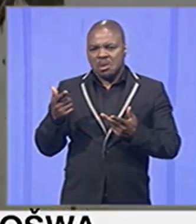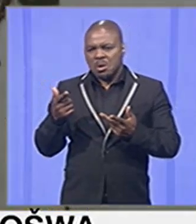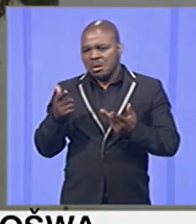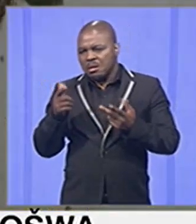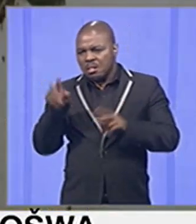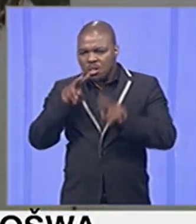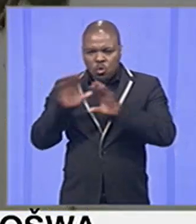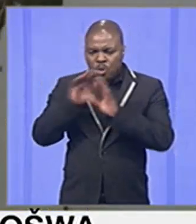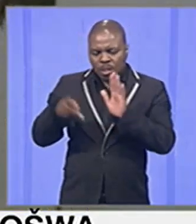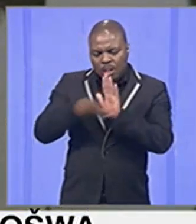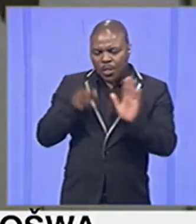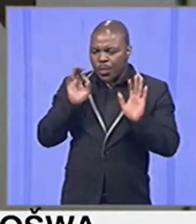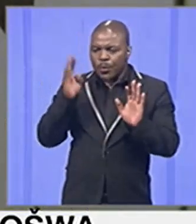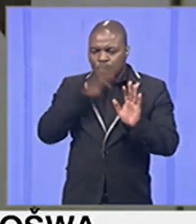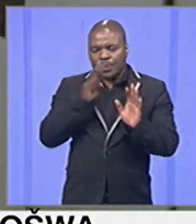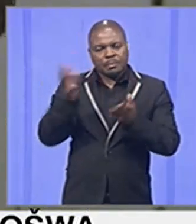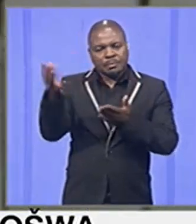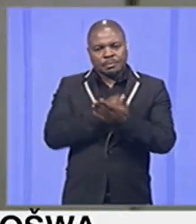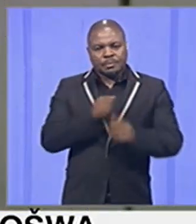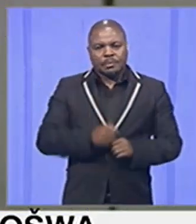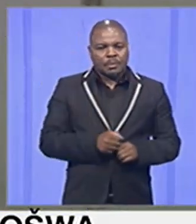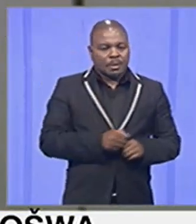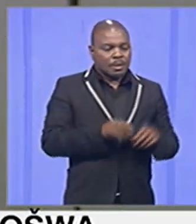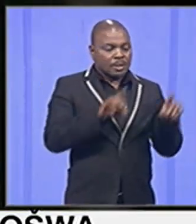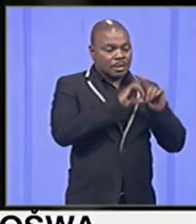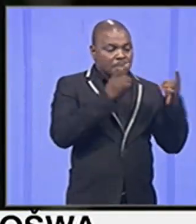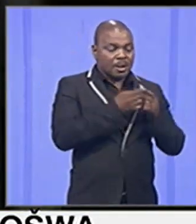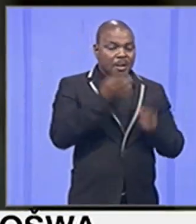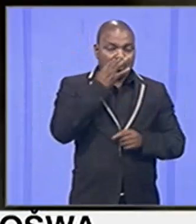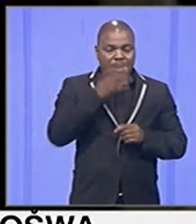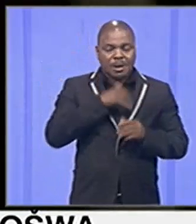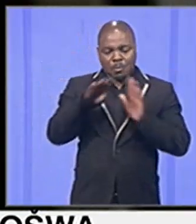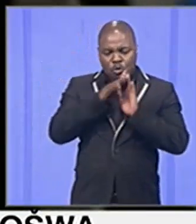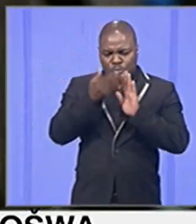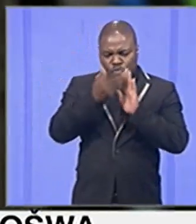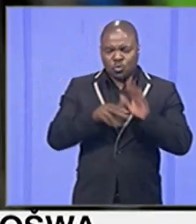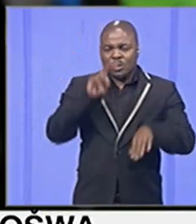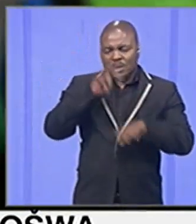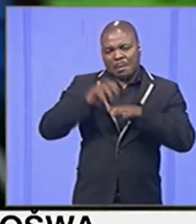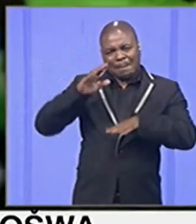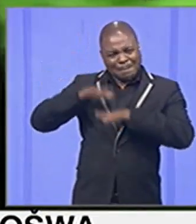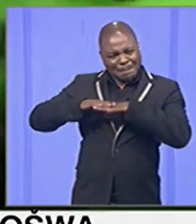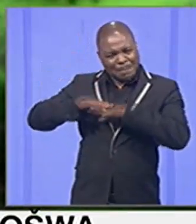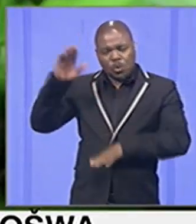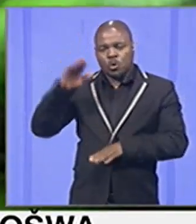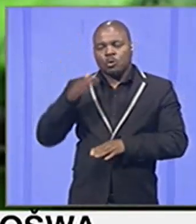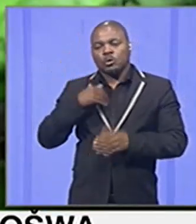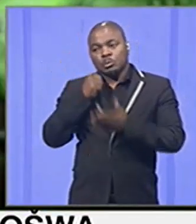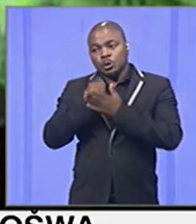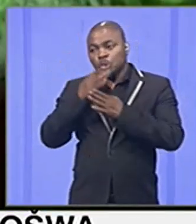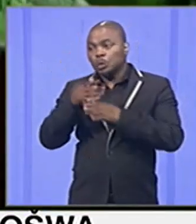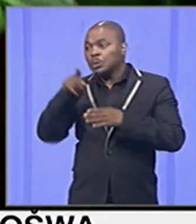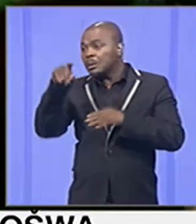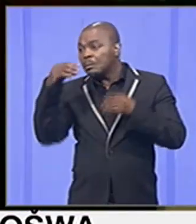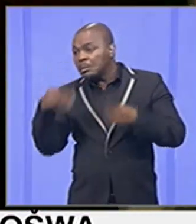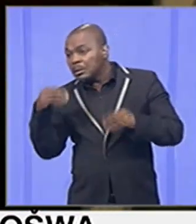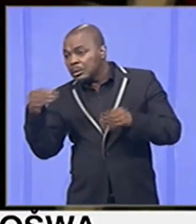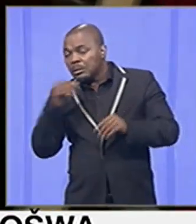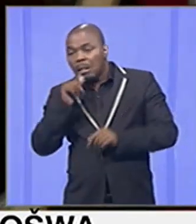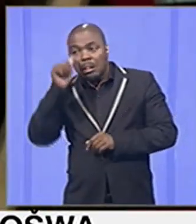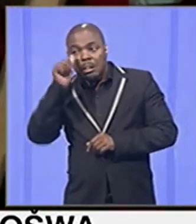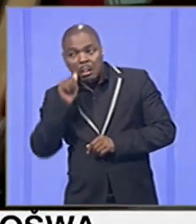lebilwang. Lefapha le re matsholo a mofuta ona a hloka ho etswa haholwanyane ho thibela dikgwebo tse sebetsang ka tsela e